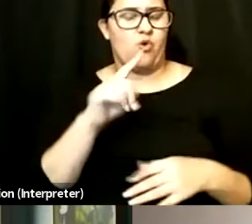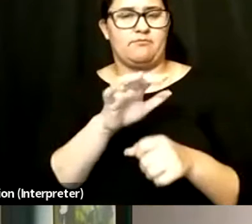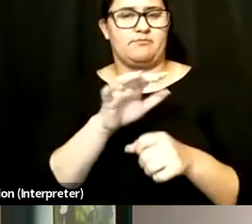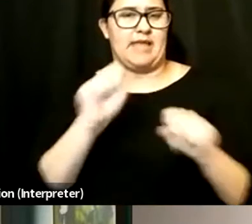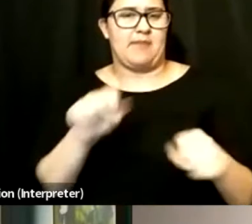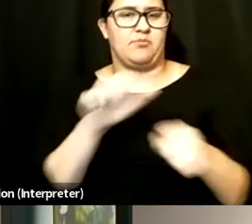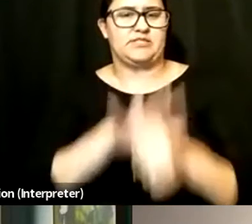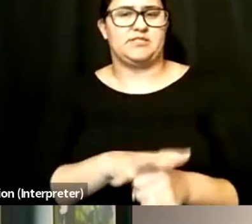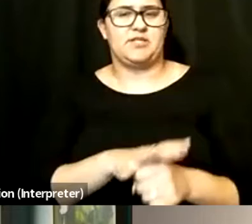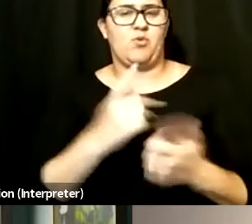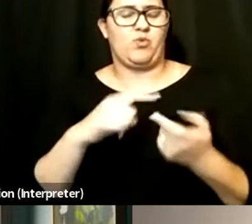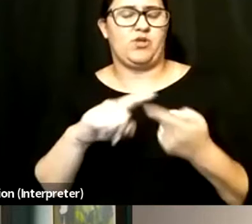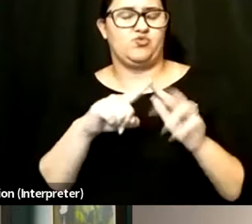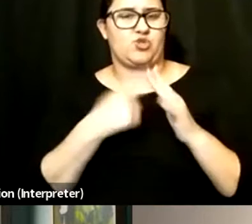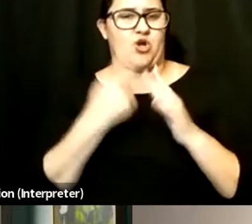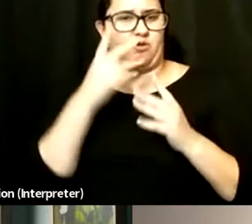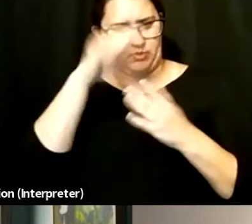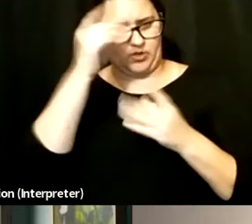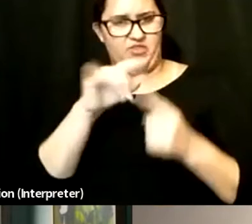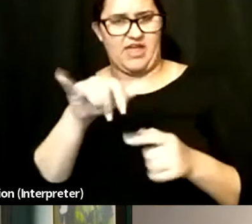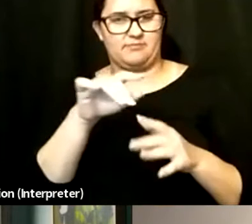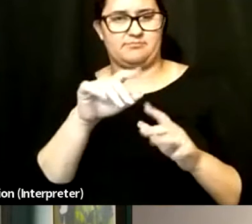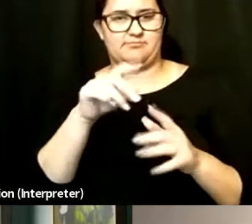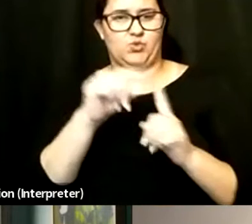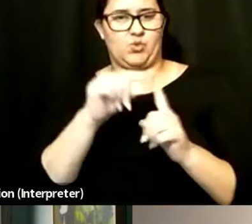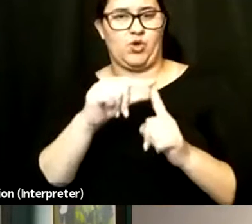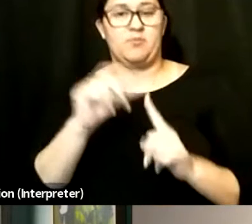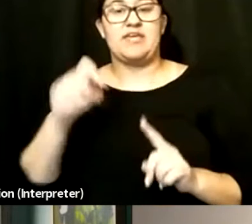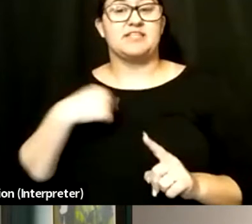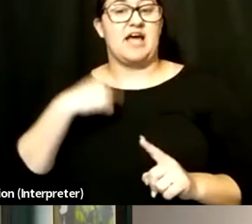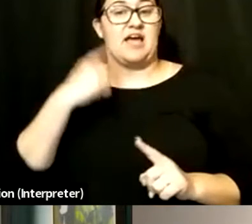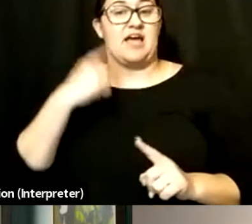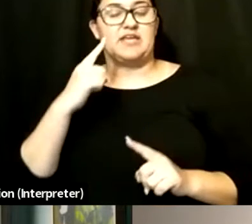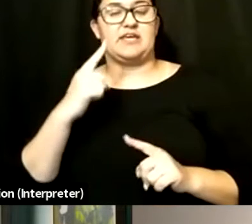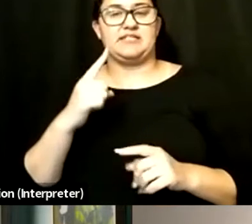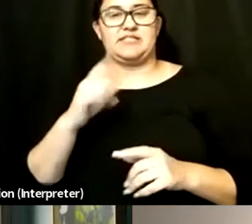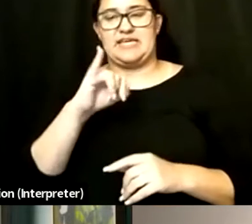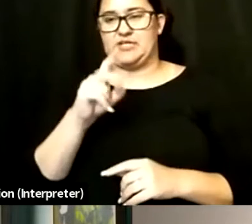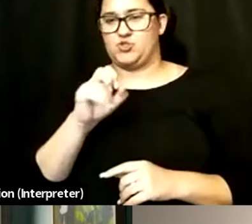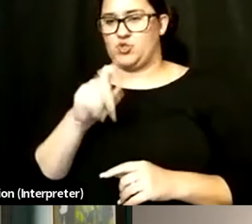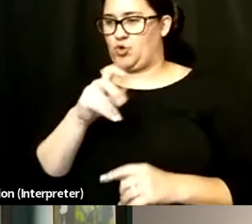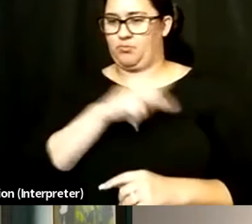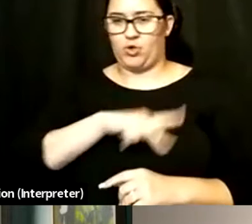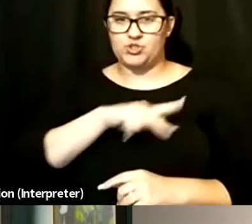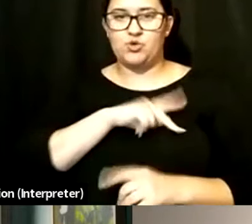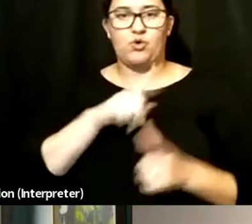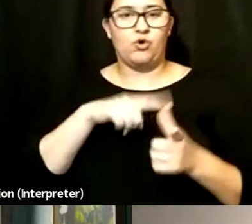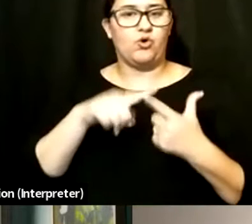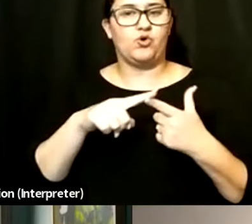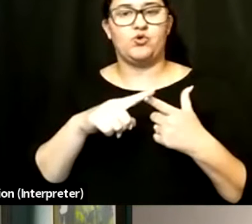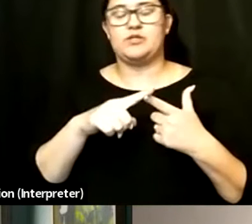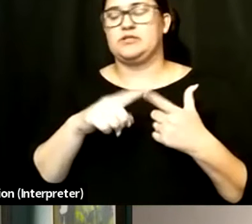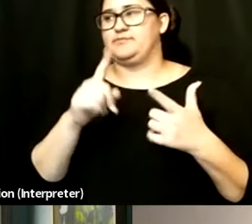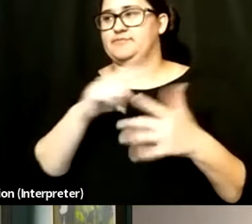word. Yeah, so I view ableism as the structural, systemic, and interpersonal discrimination against